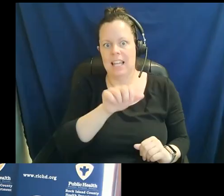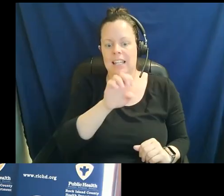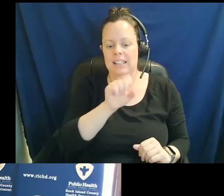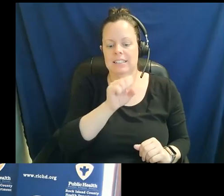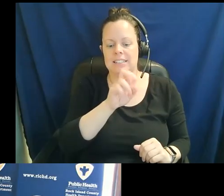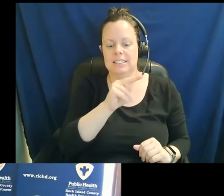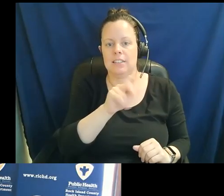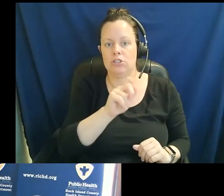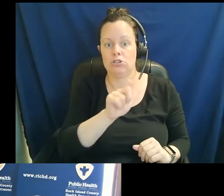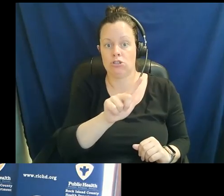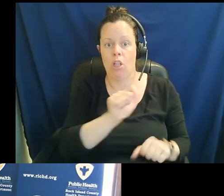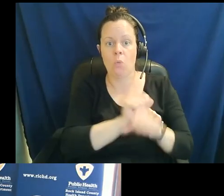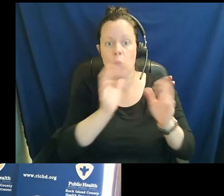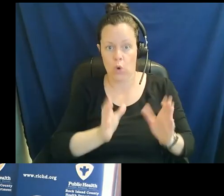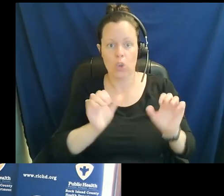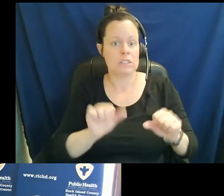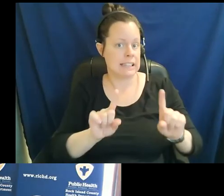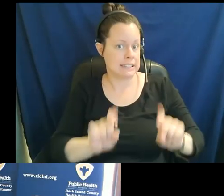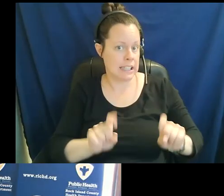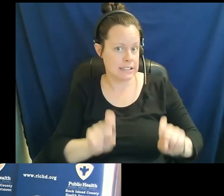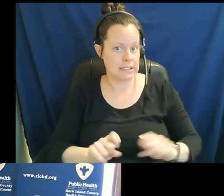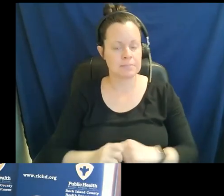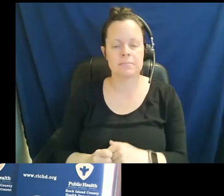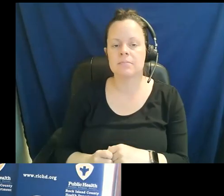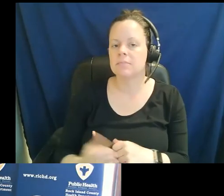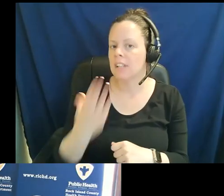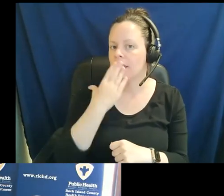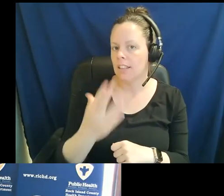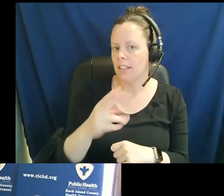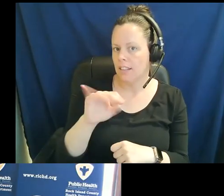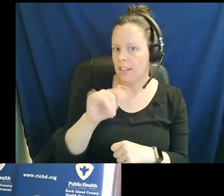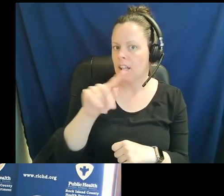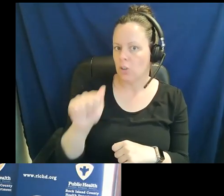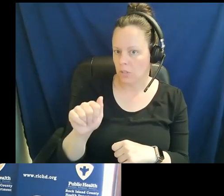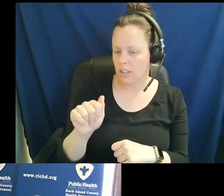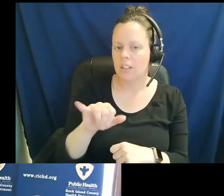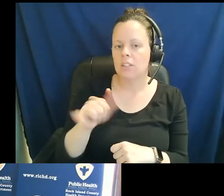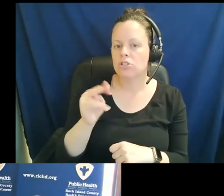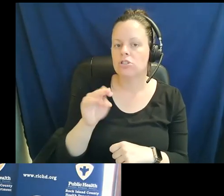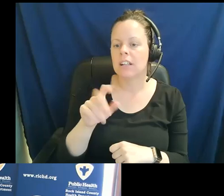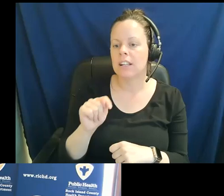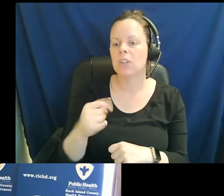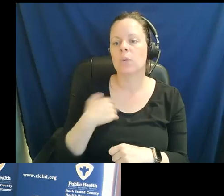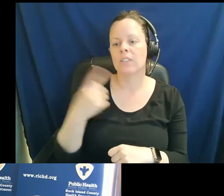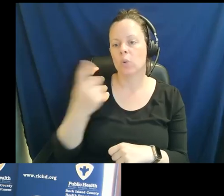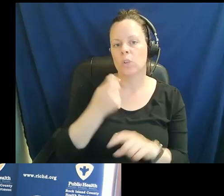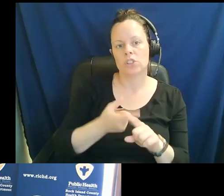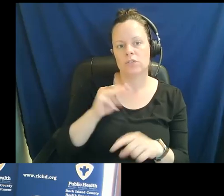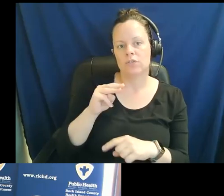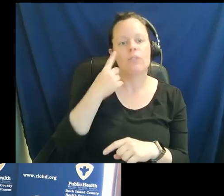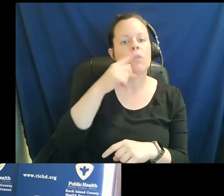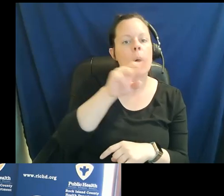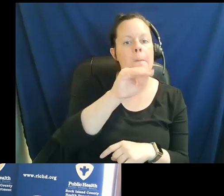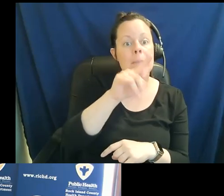Thank you, Nita and Janet, for that. We do have a question here for Mike. Is Riverbend